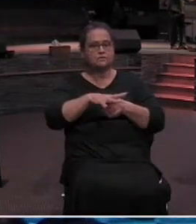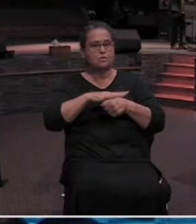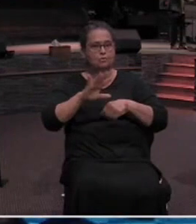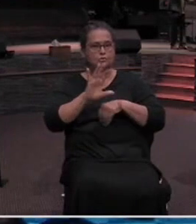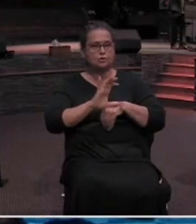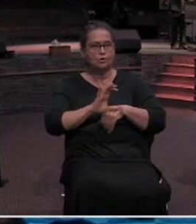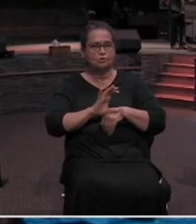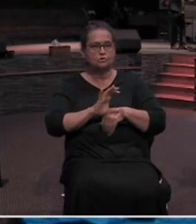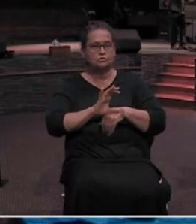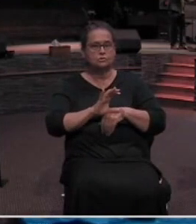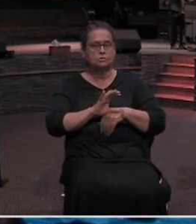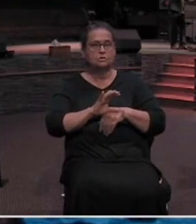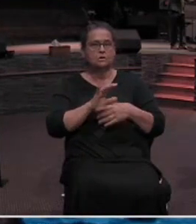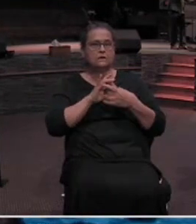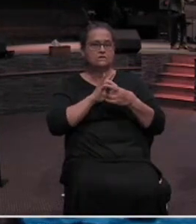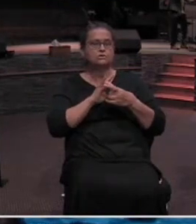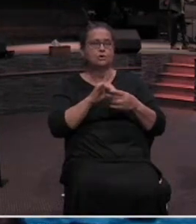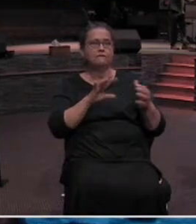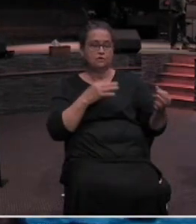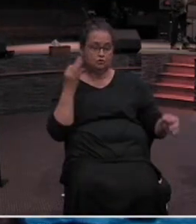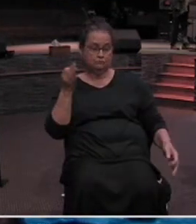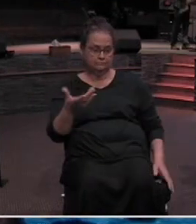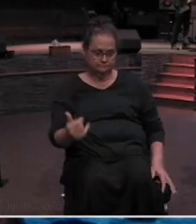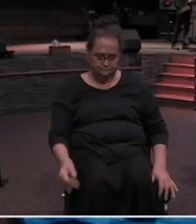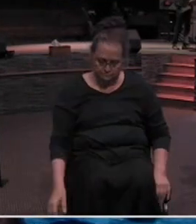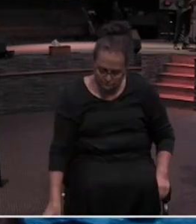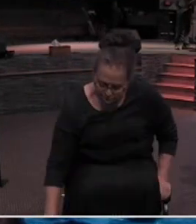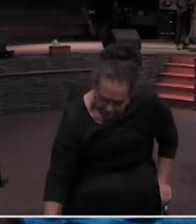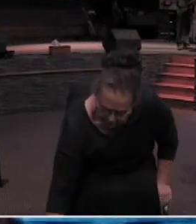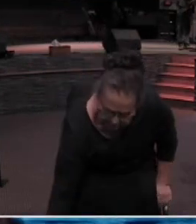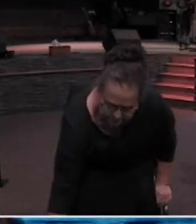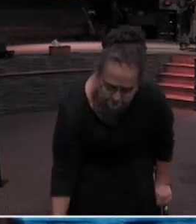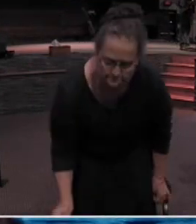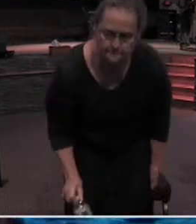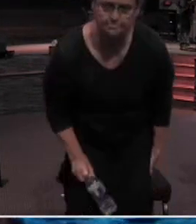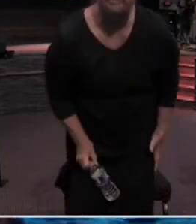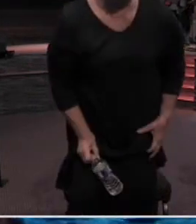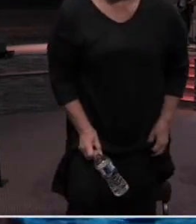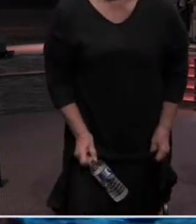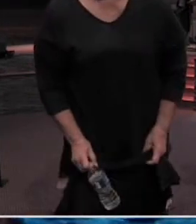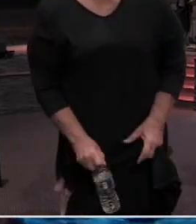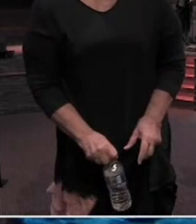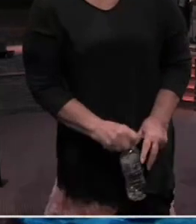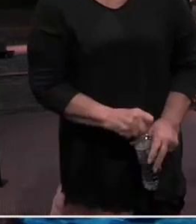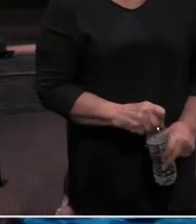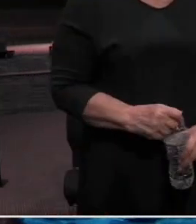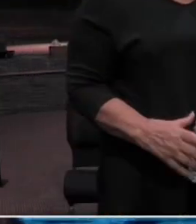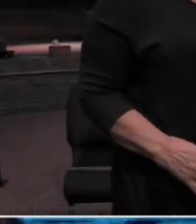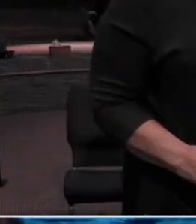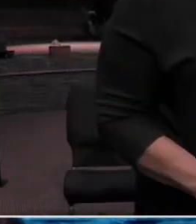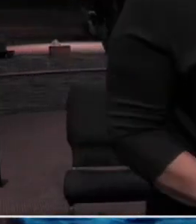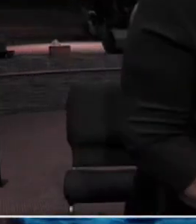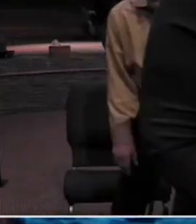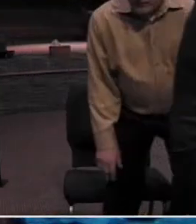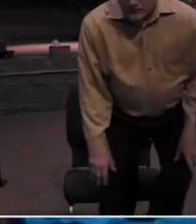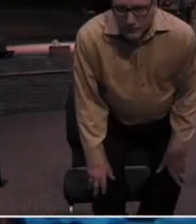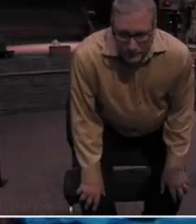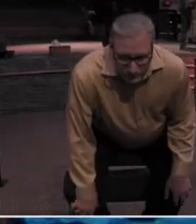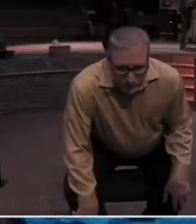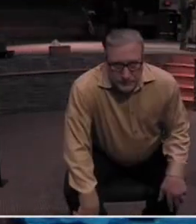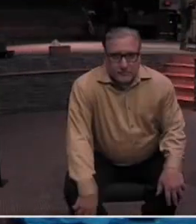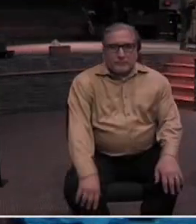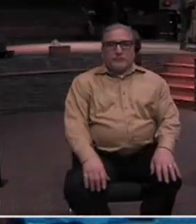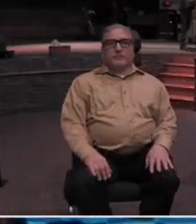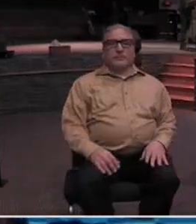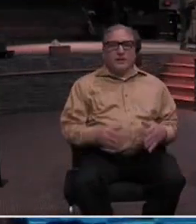assembly concerning the future. And today is the fruit. Today is the confirmation